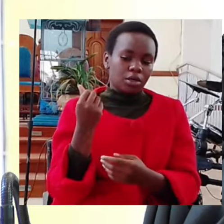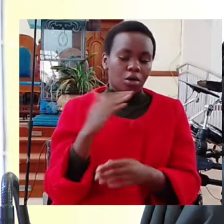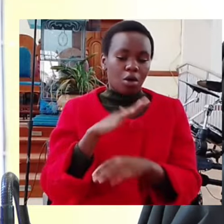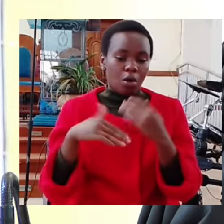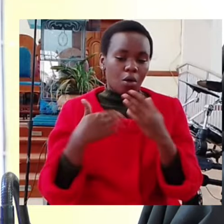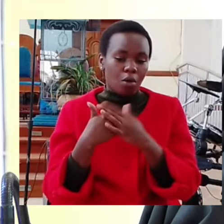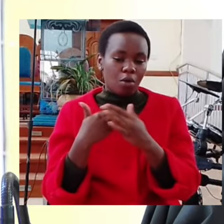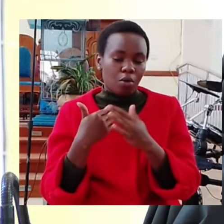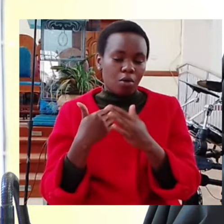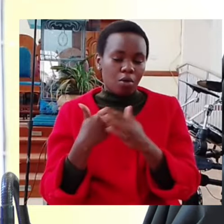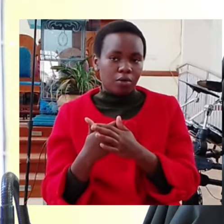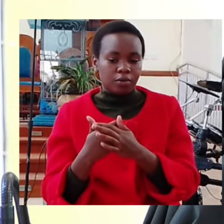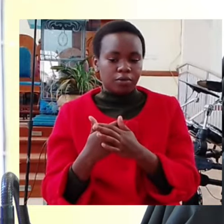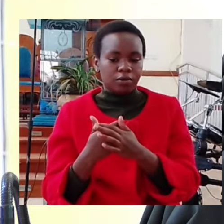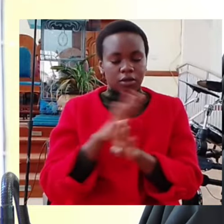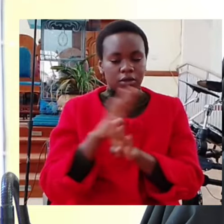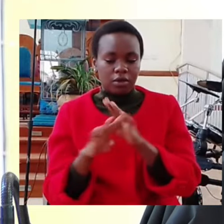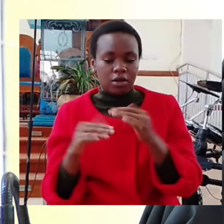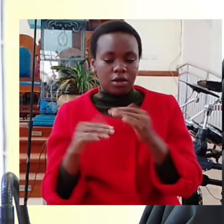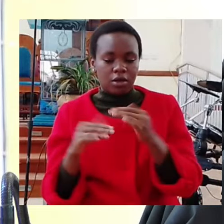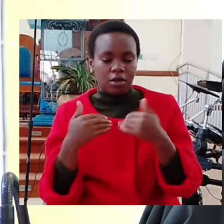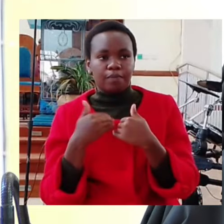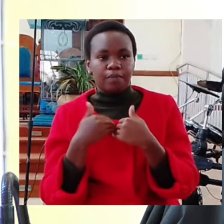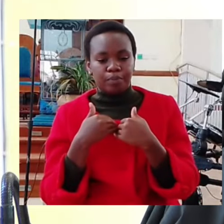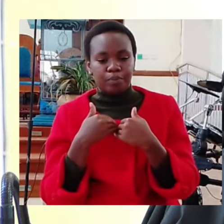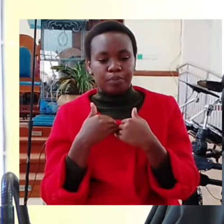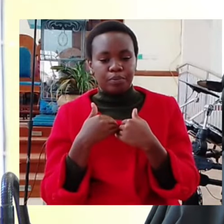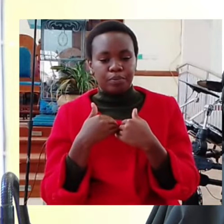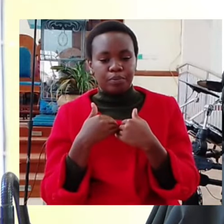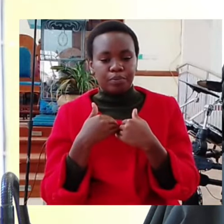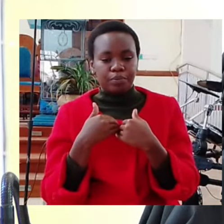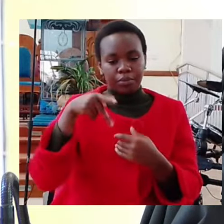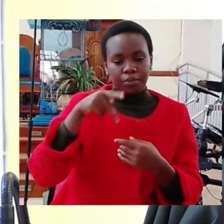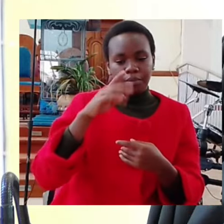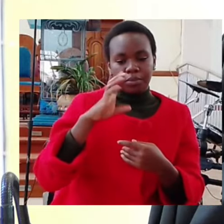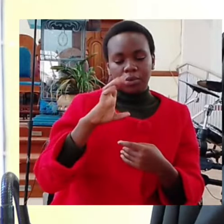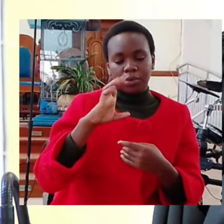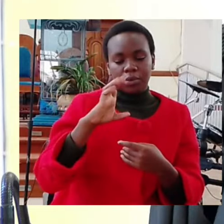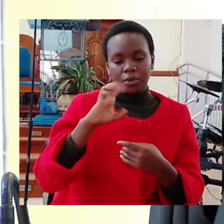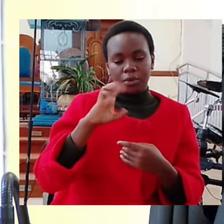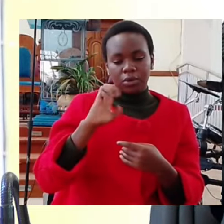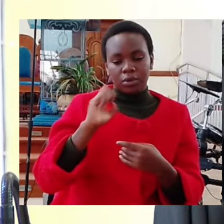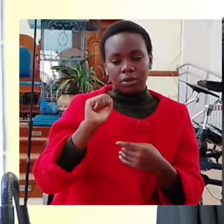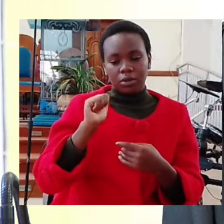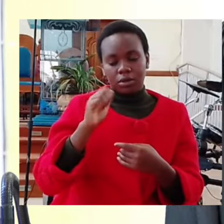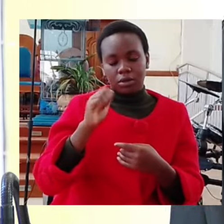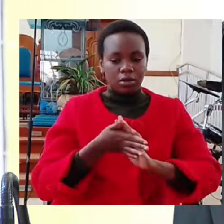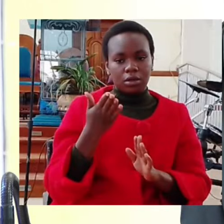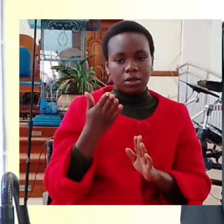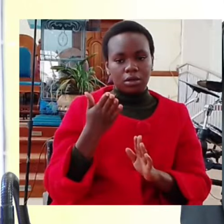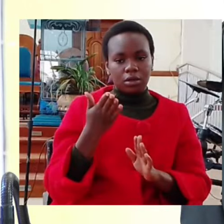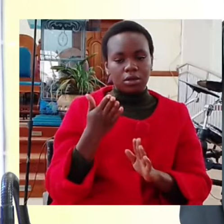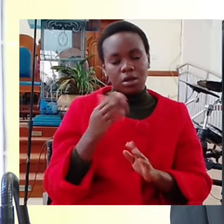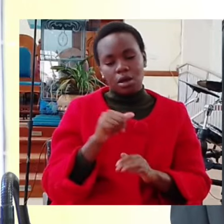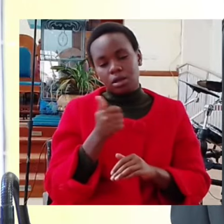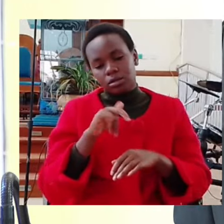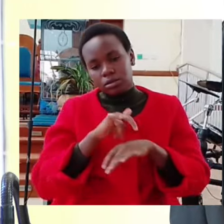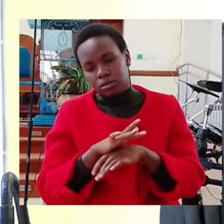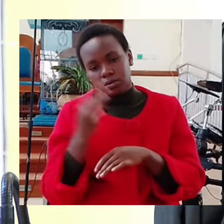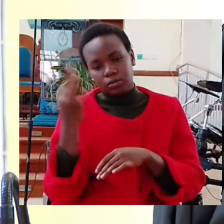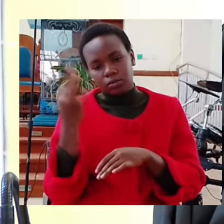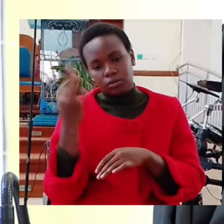tumahete facilitation yothe that as PCA Karatina Church we become a missionary sending church.